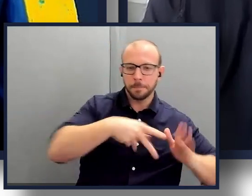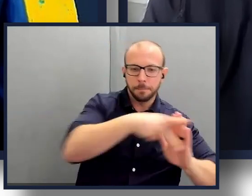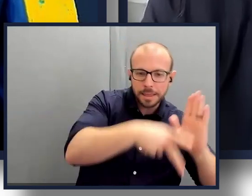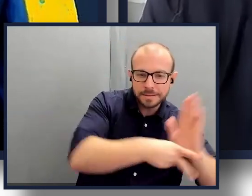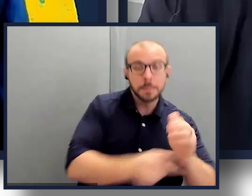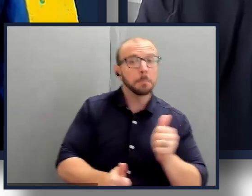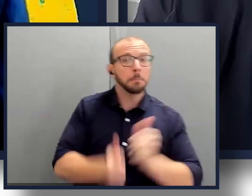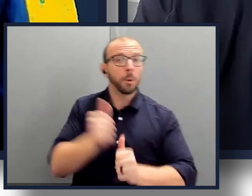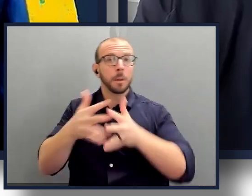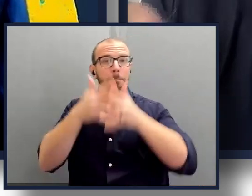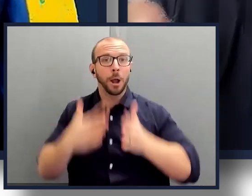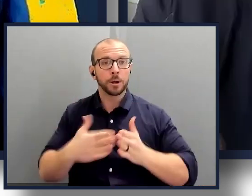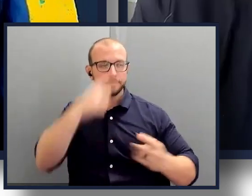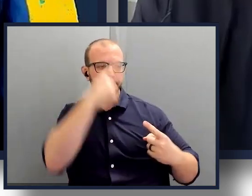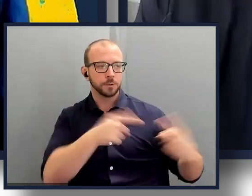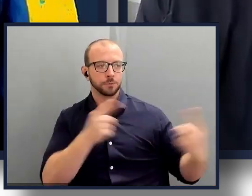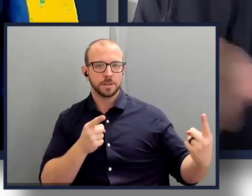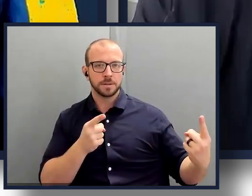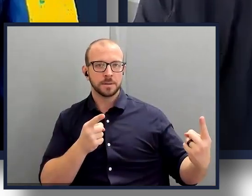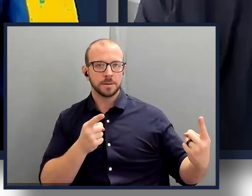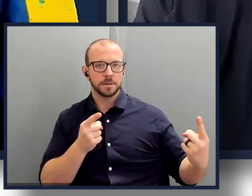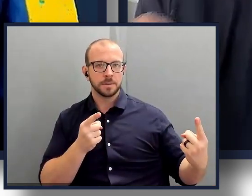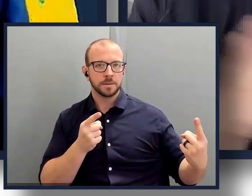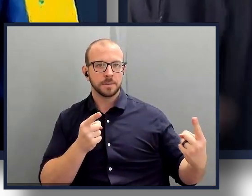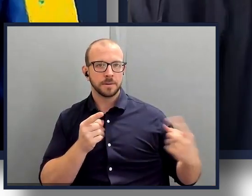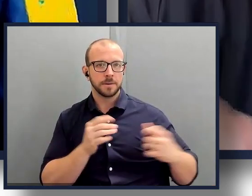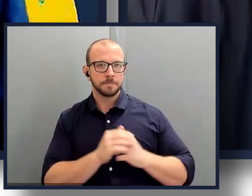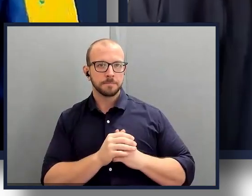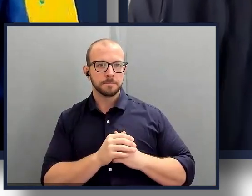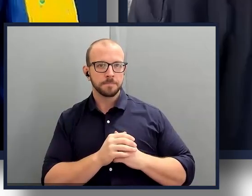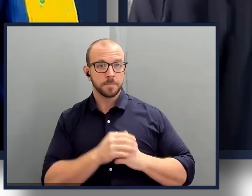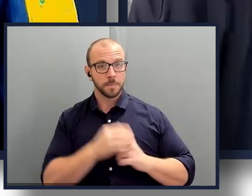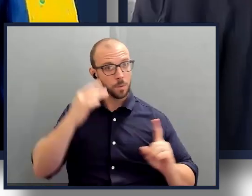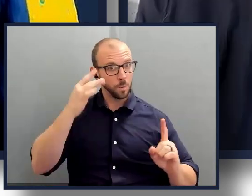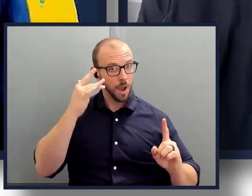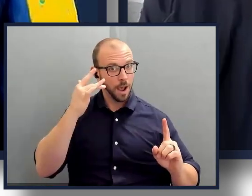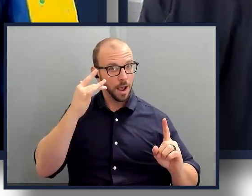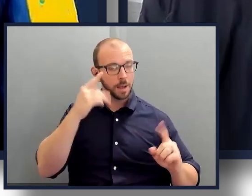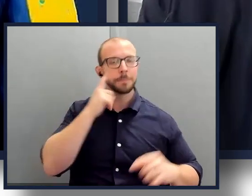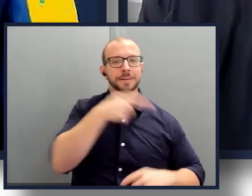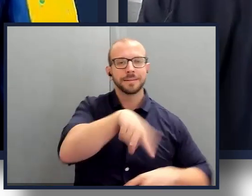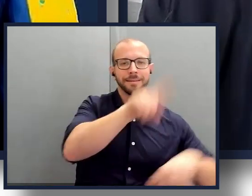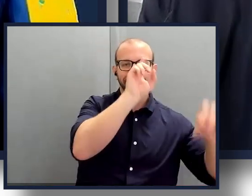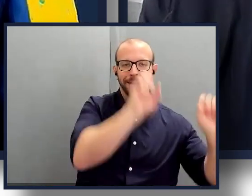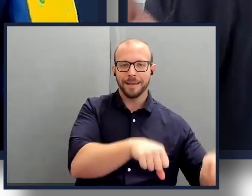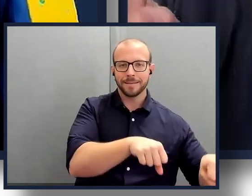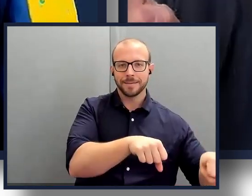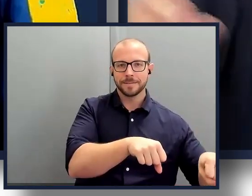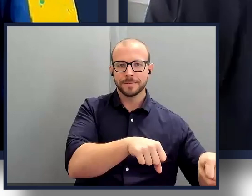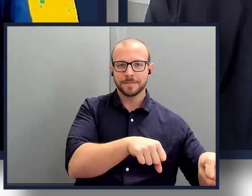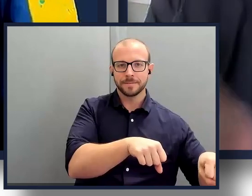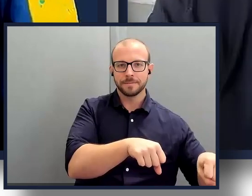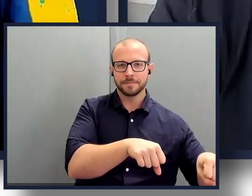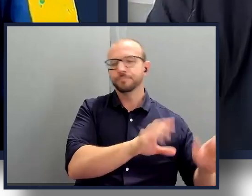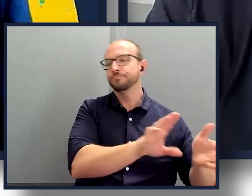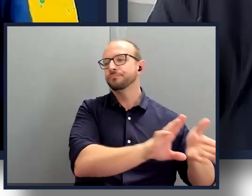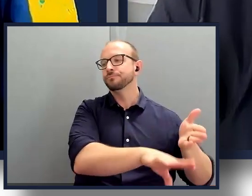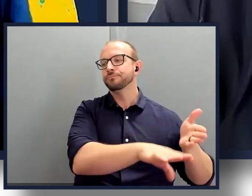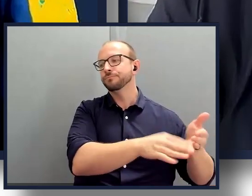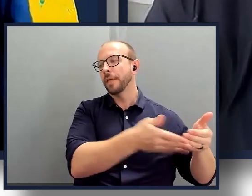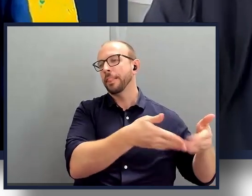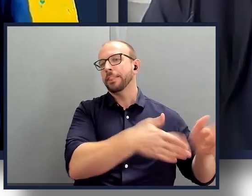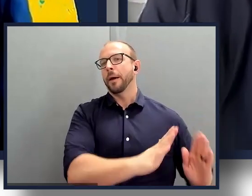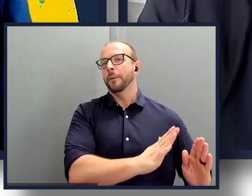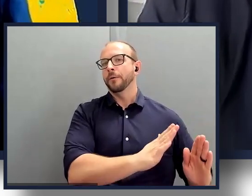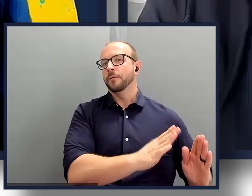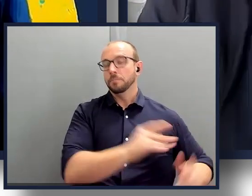with. And they're doing that because they can, because they're getting away with it. If you started to see